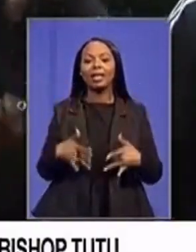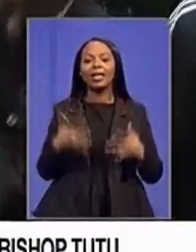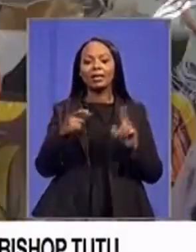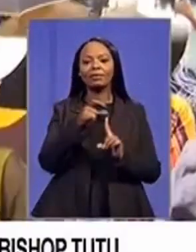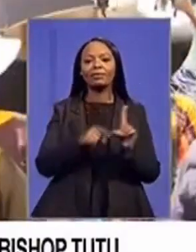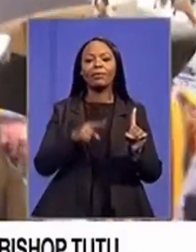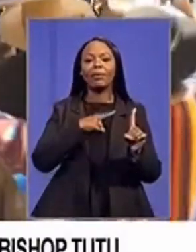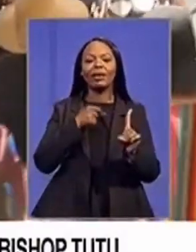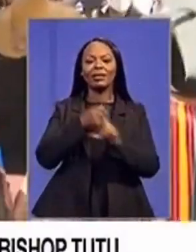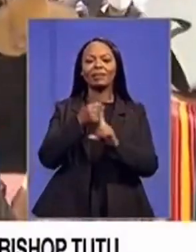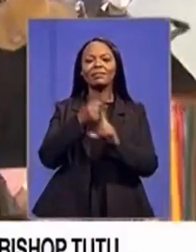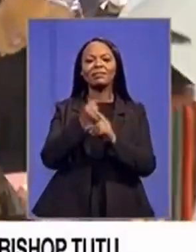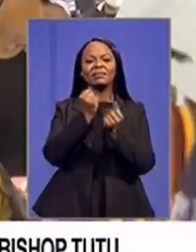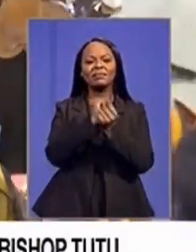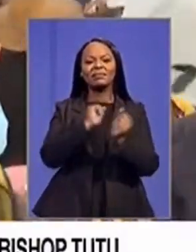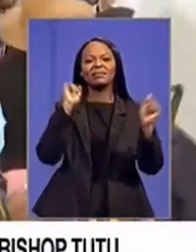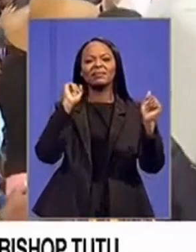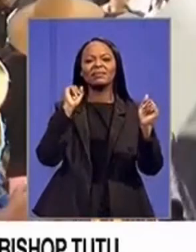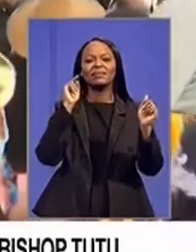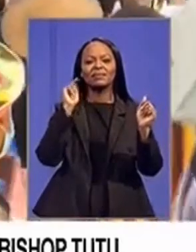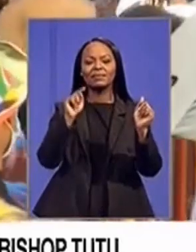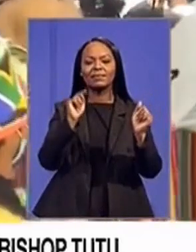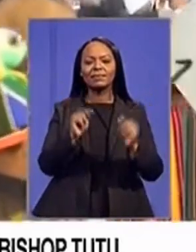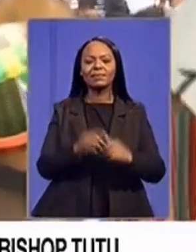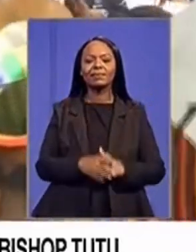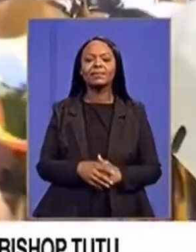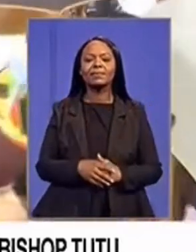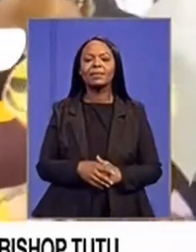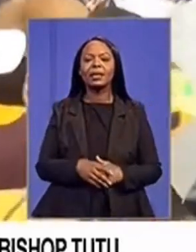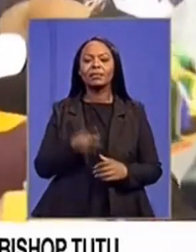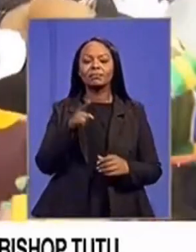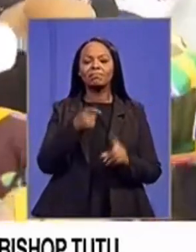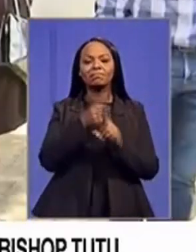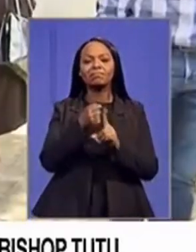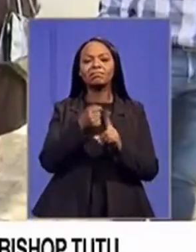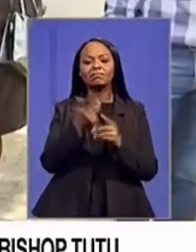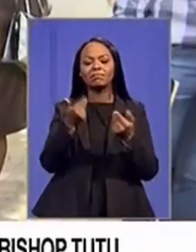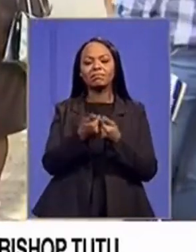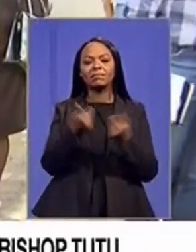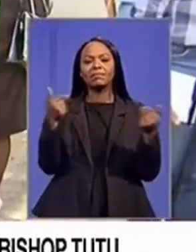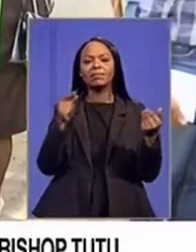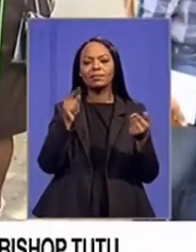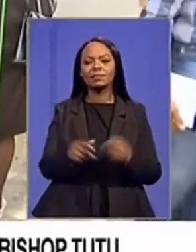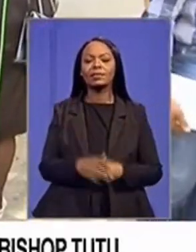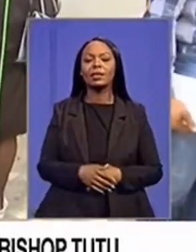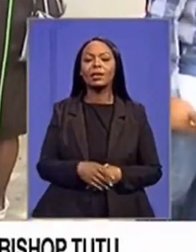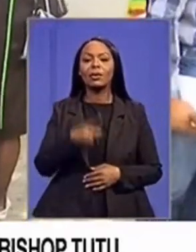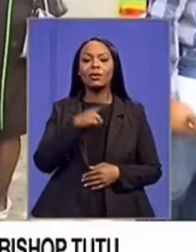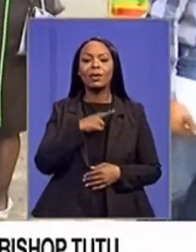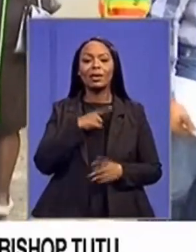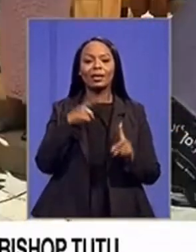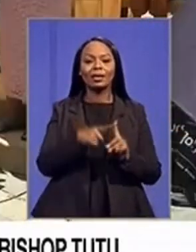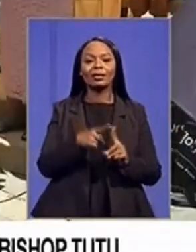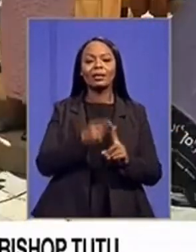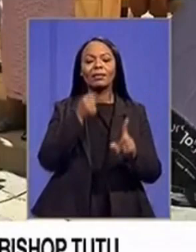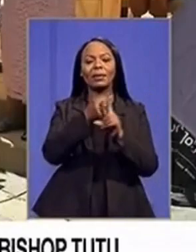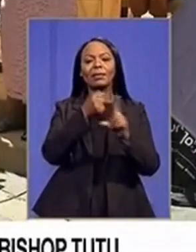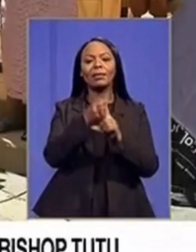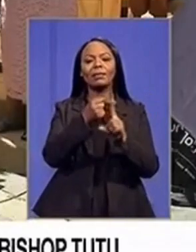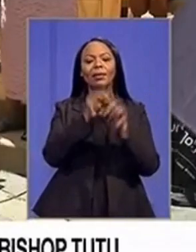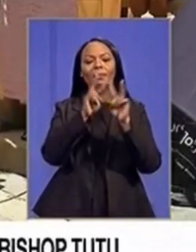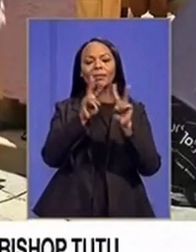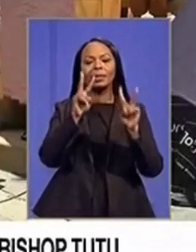apartheid. Baahisane ba hae ba mohlalositse e ne e le monna eo e neng e se fela molwanela kgotso lefatsheng ka bophara, empa e ne e le